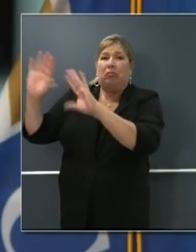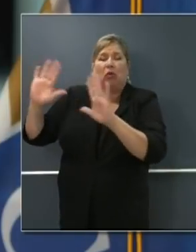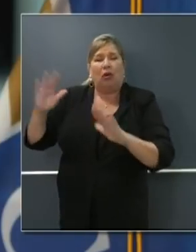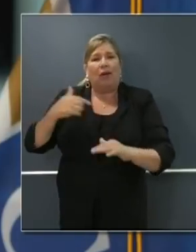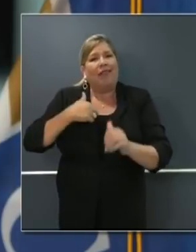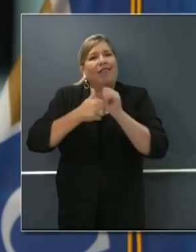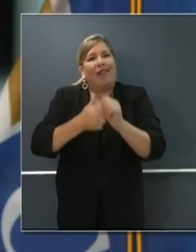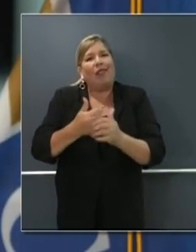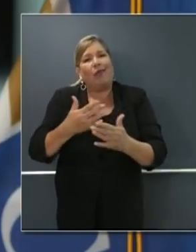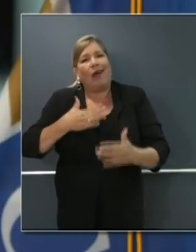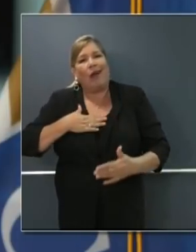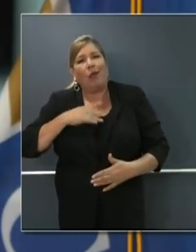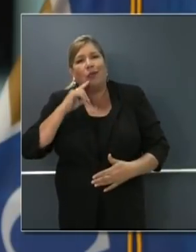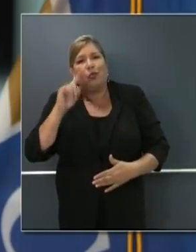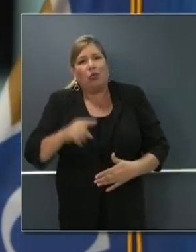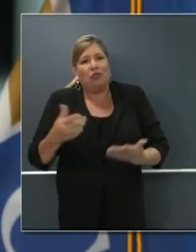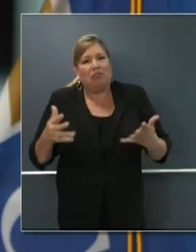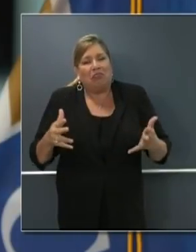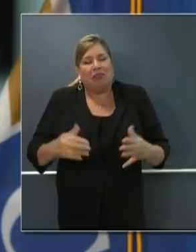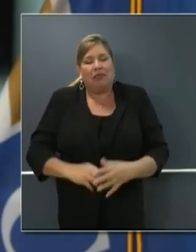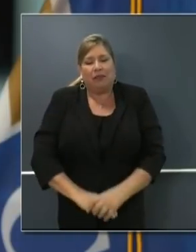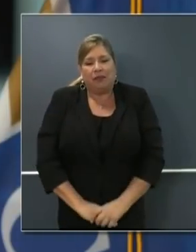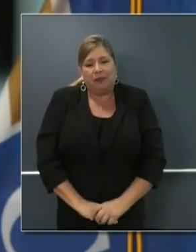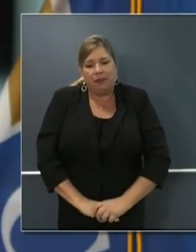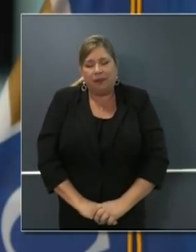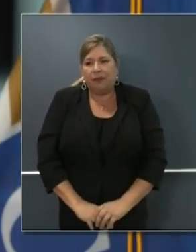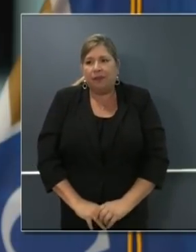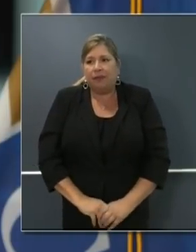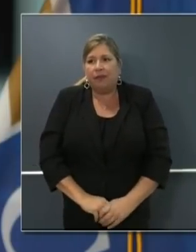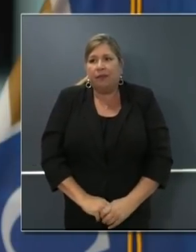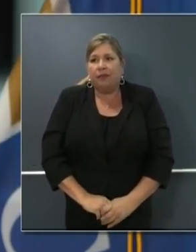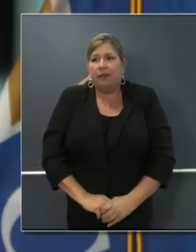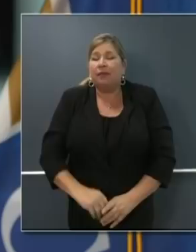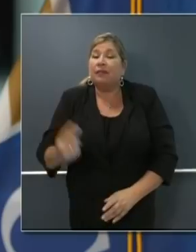said. David Baker, Bloomberg News.